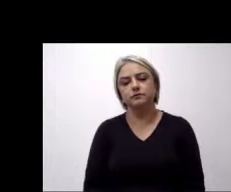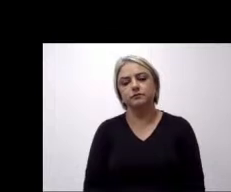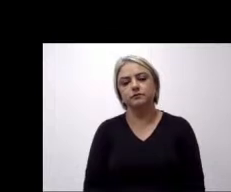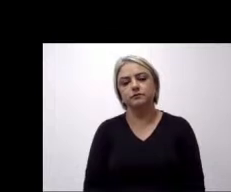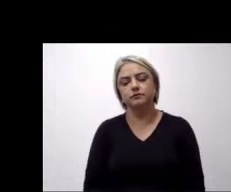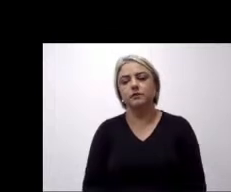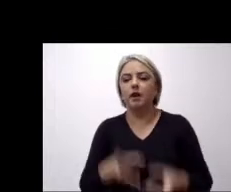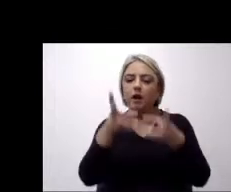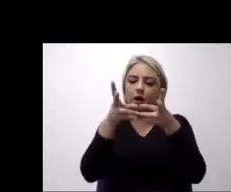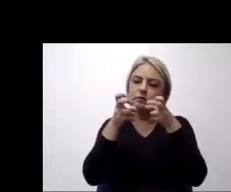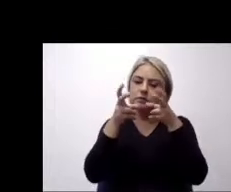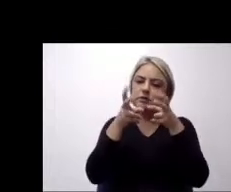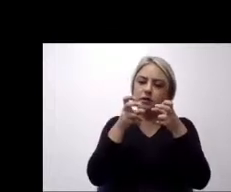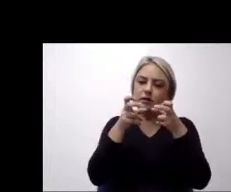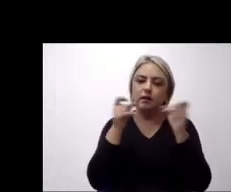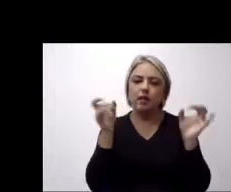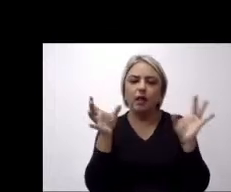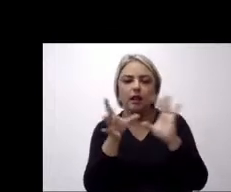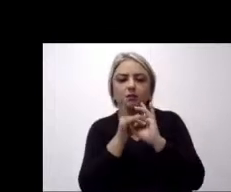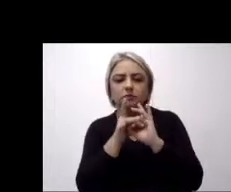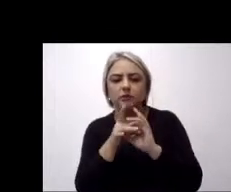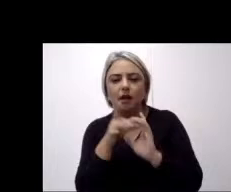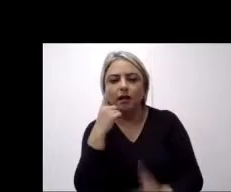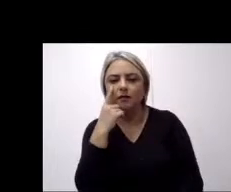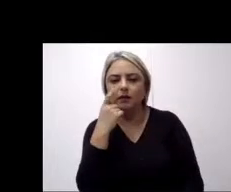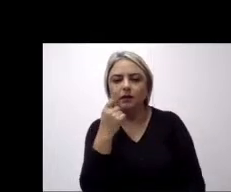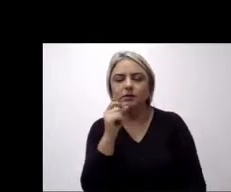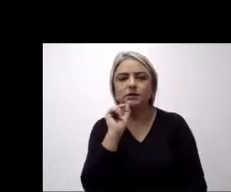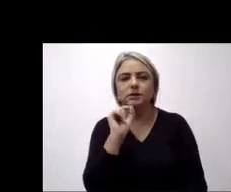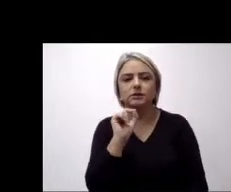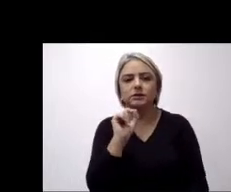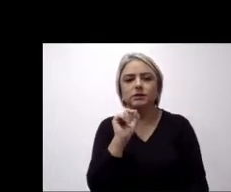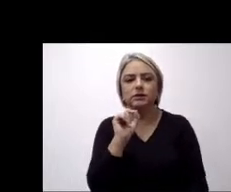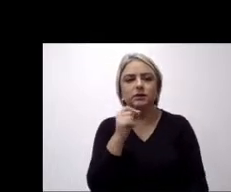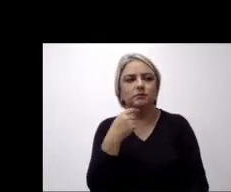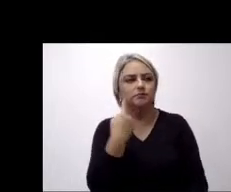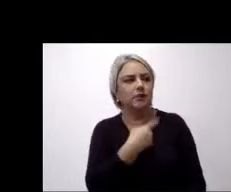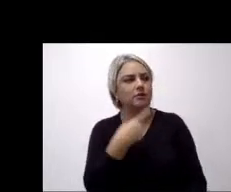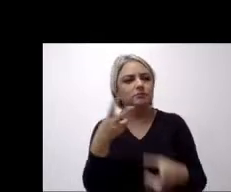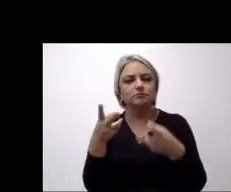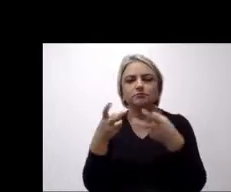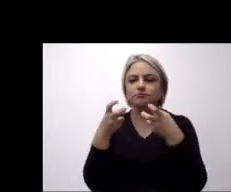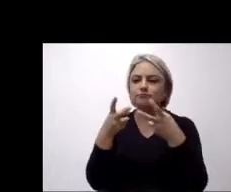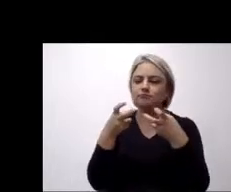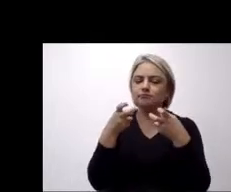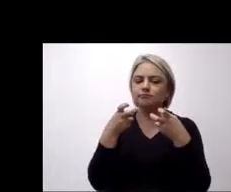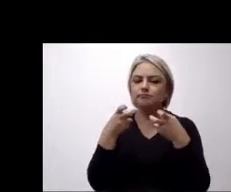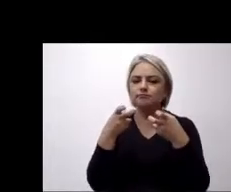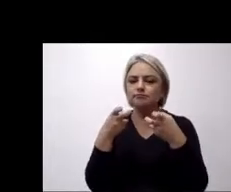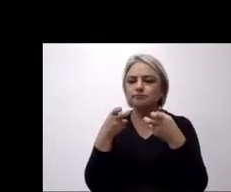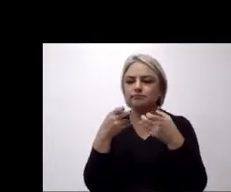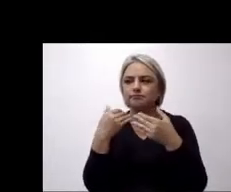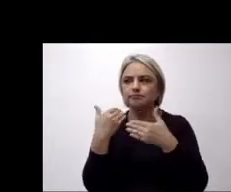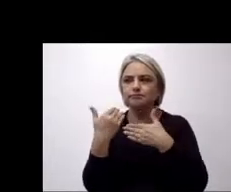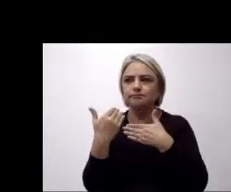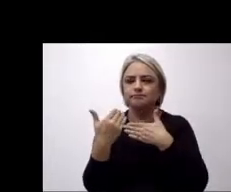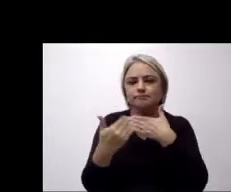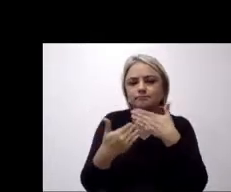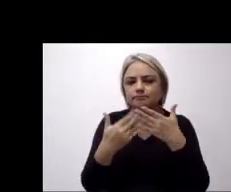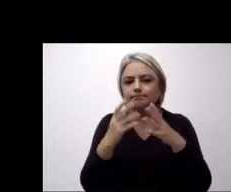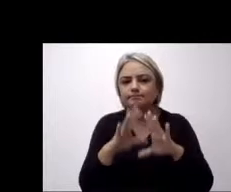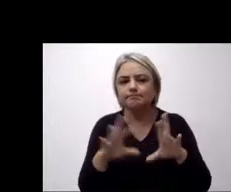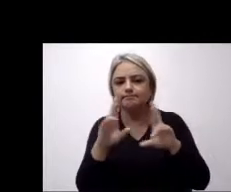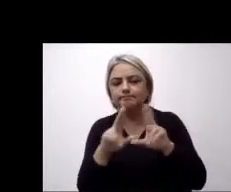is interesting, it's what we observe in the different situations is to consider that when there is